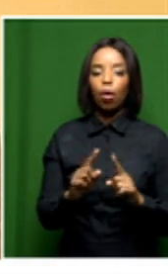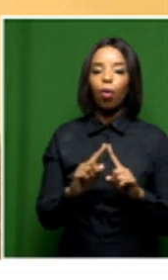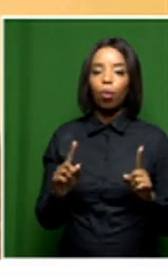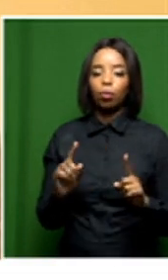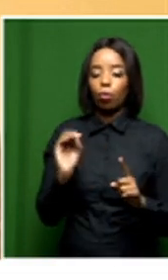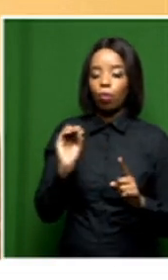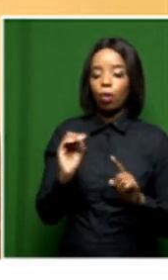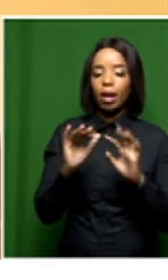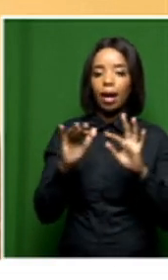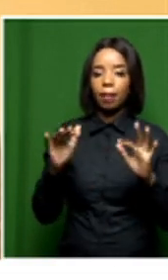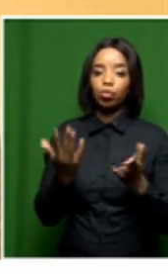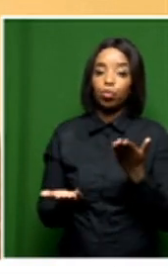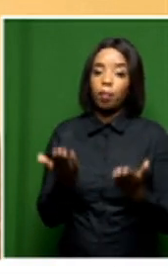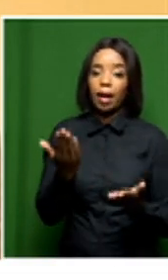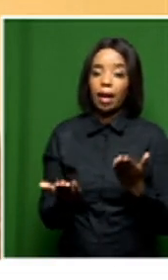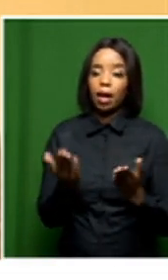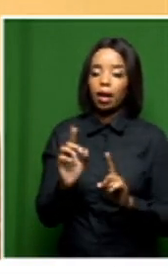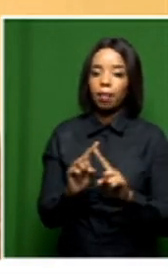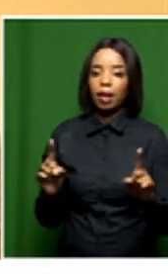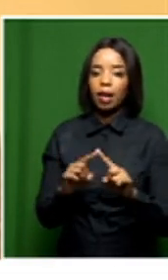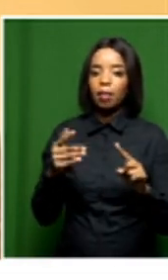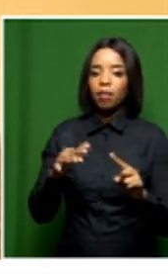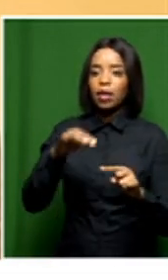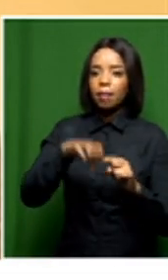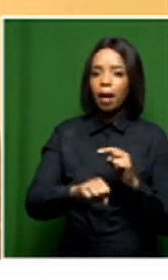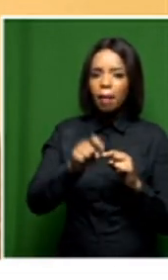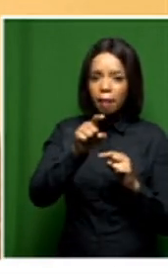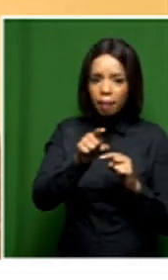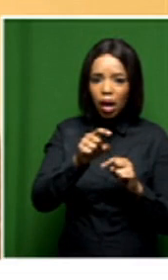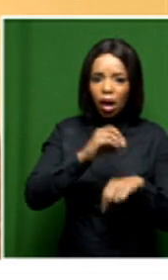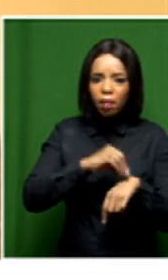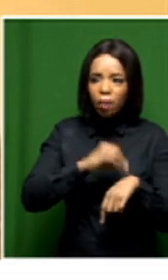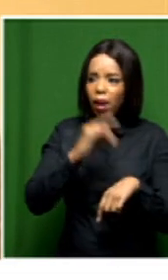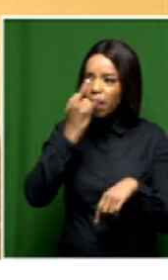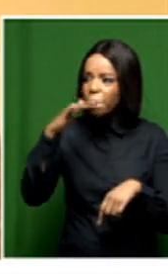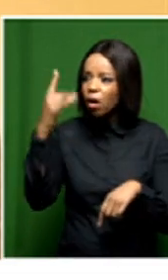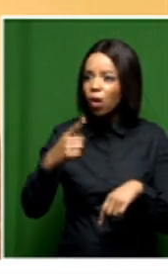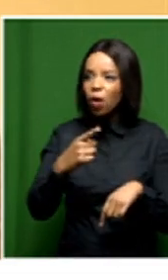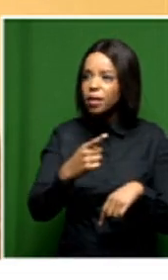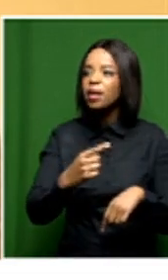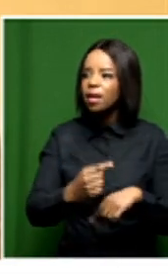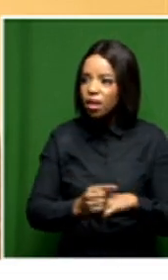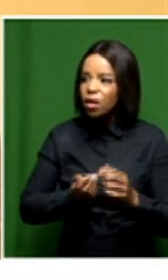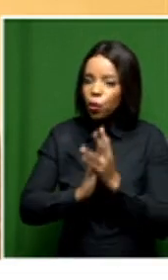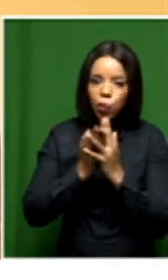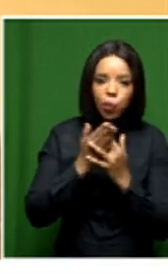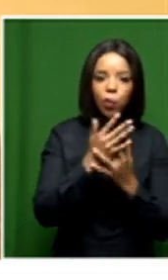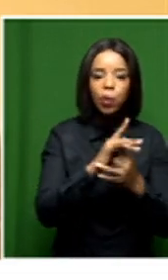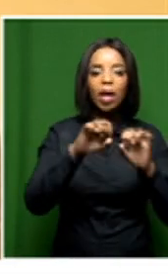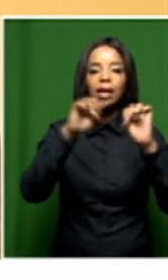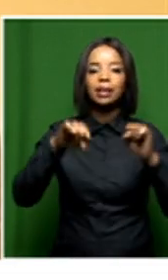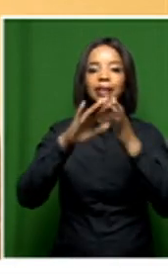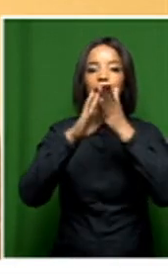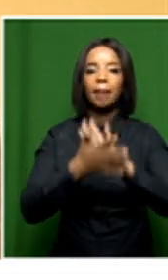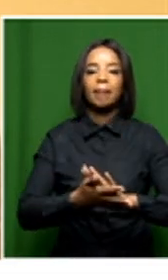those individuals who might have identified the loopholes and tried to make sure that they defraud the system. However, we picked them